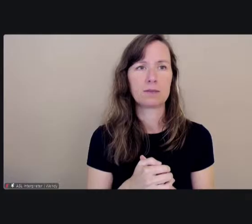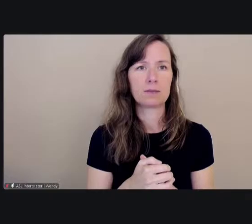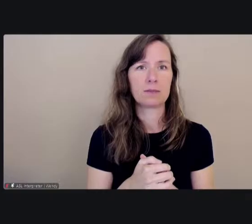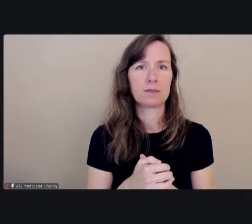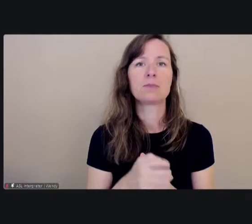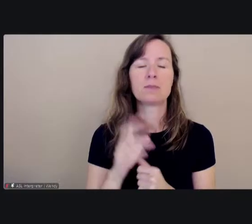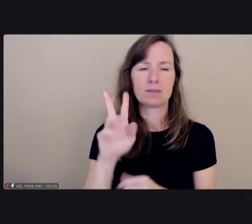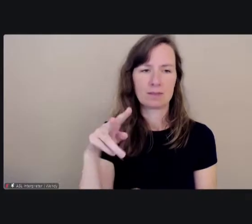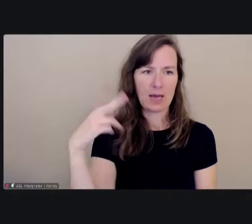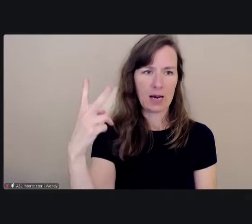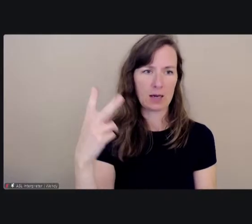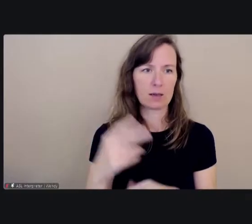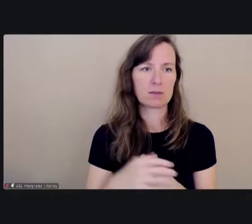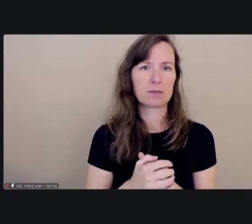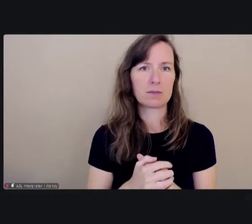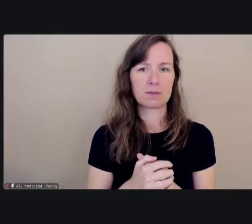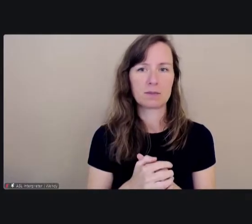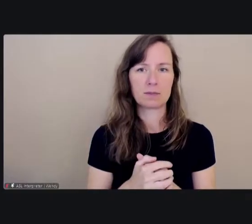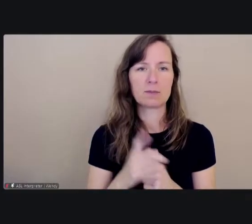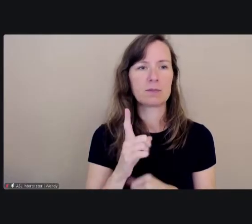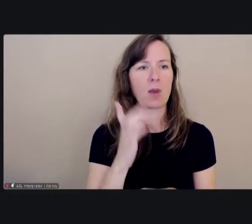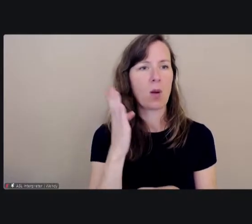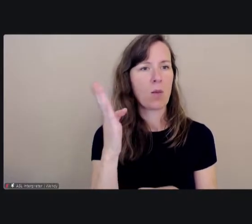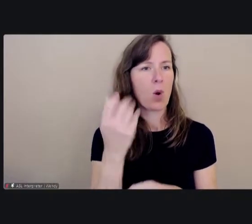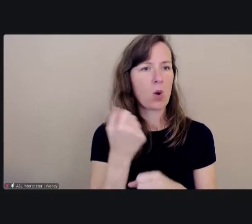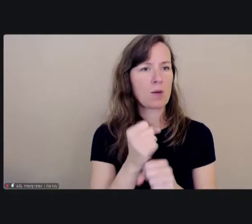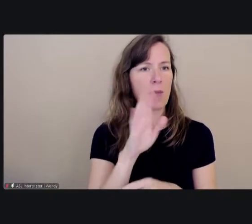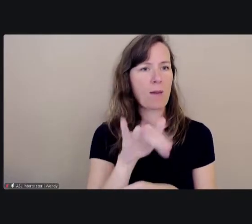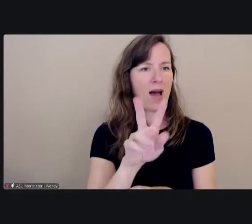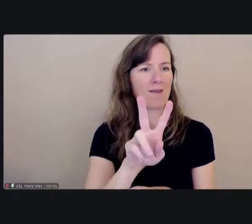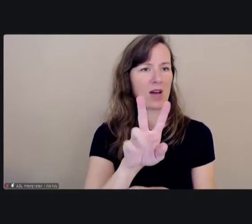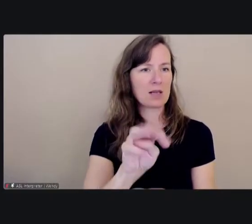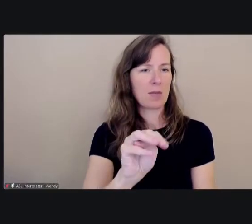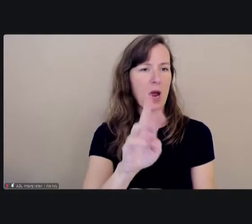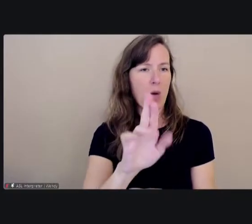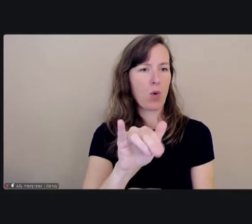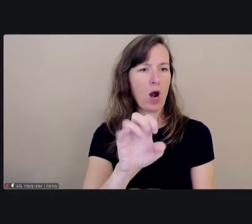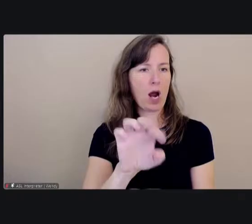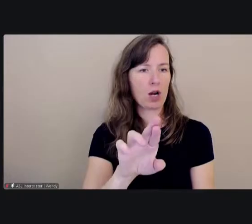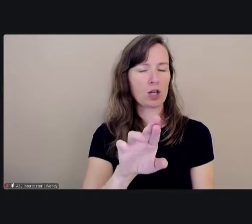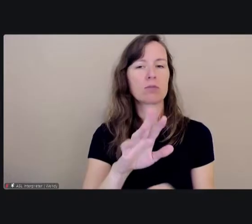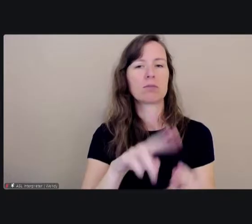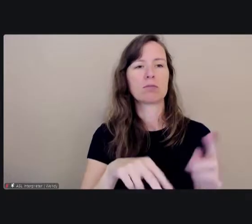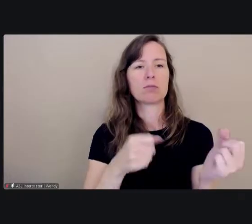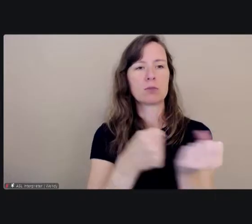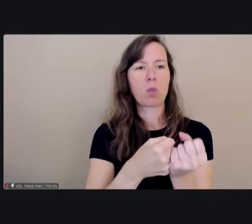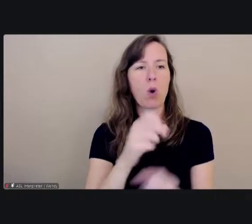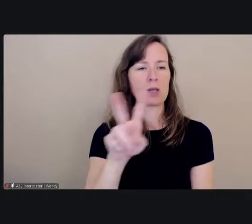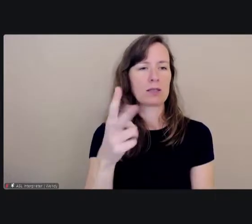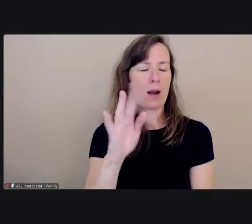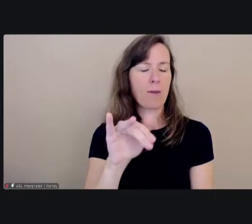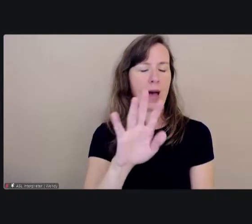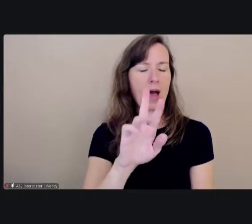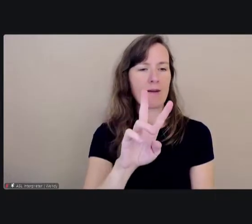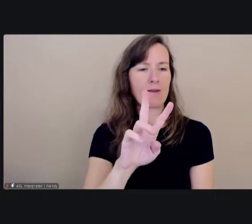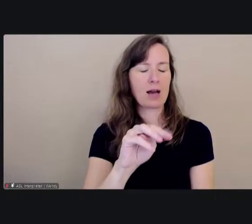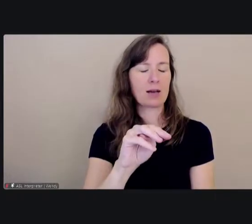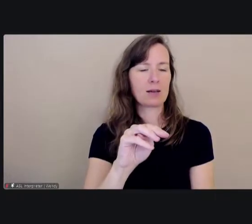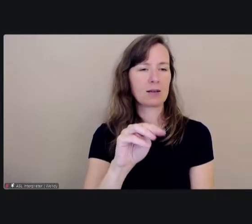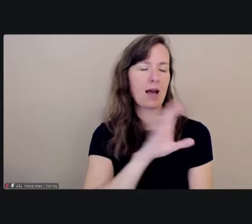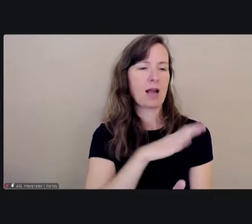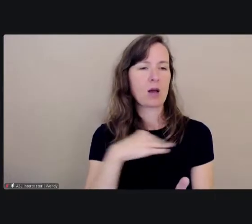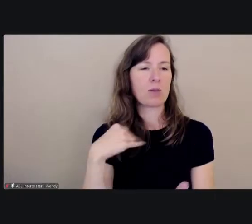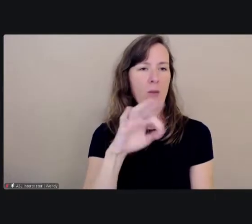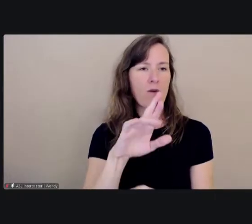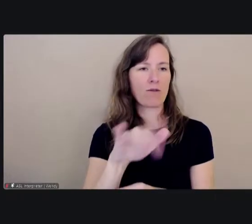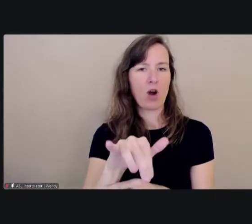Second. Okay, the motion was made by Vice Mayor Briner and seconded by Councilmember Fry. Is there any discussion of the